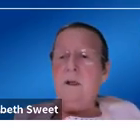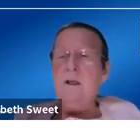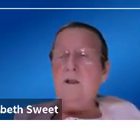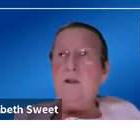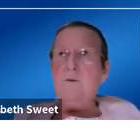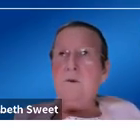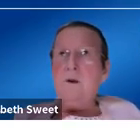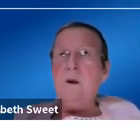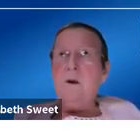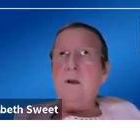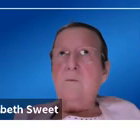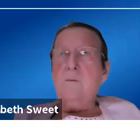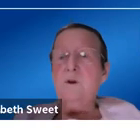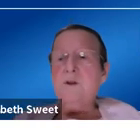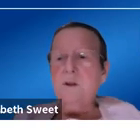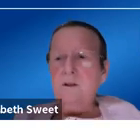is